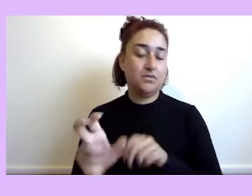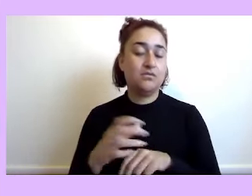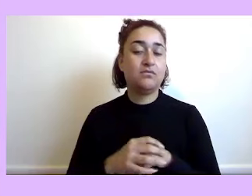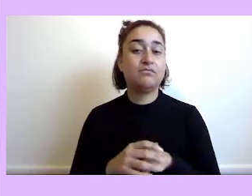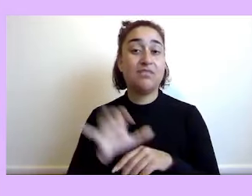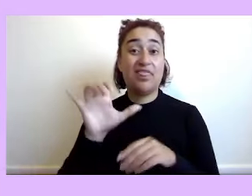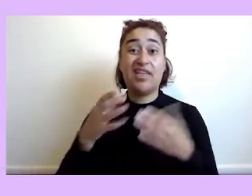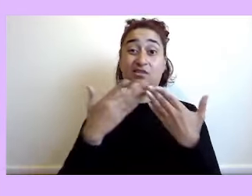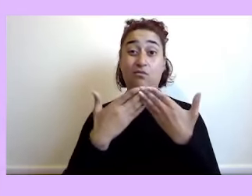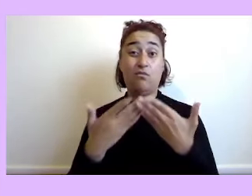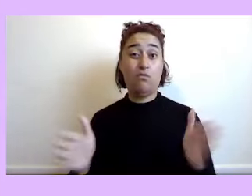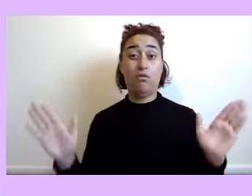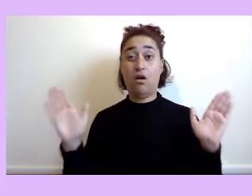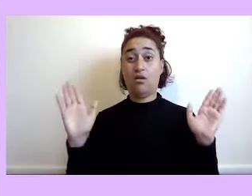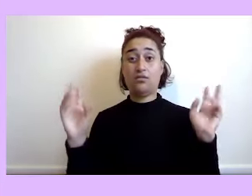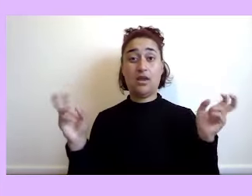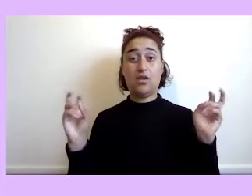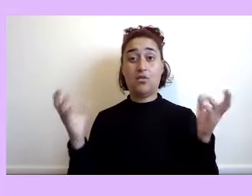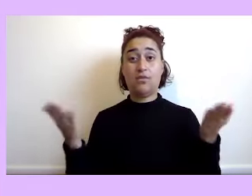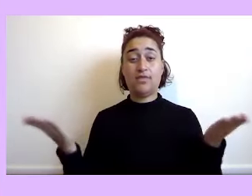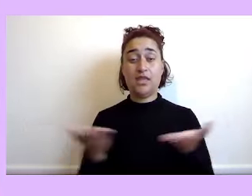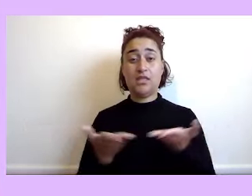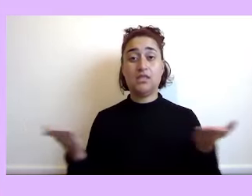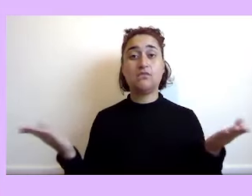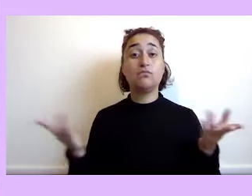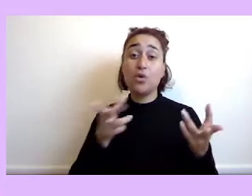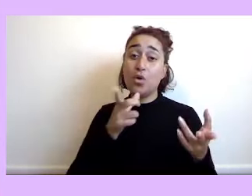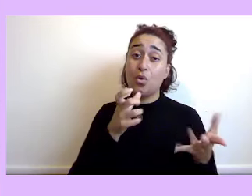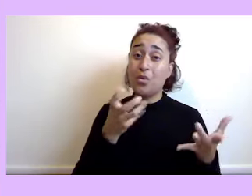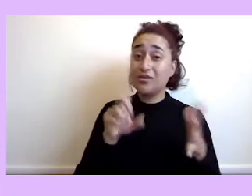broad category of stuff. Who wants to start?